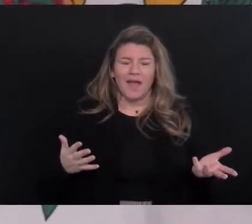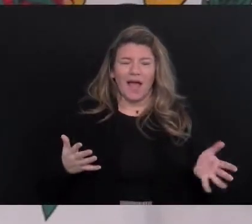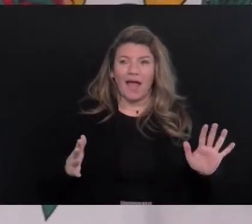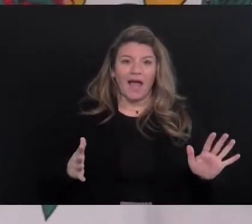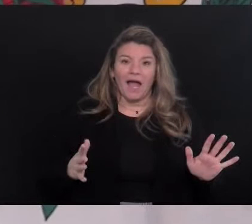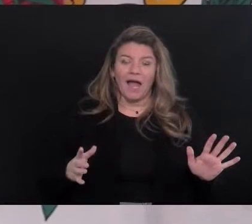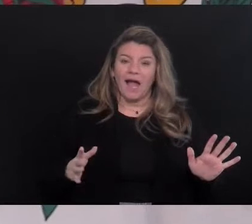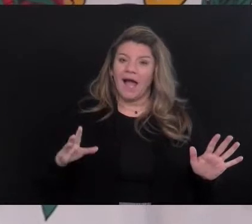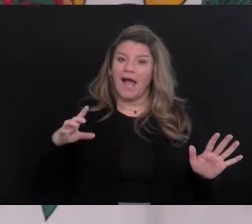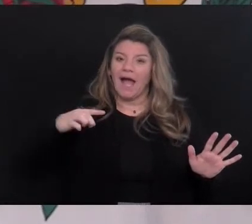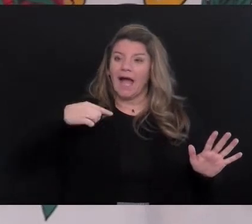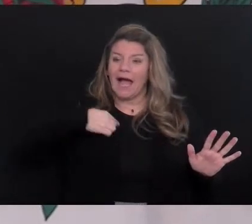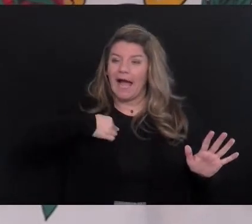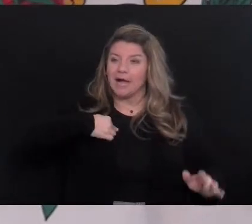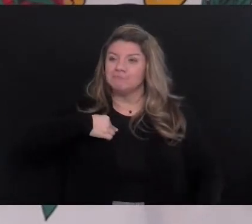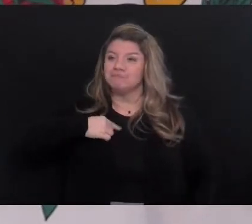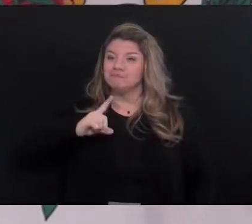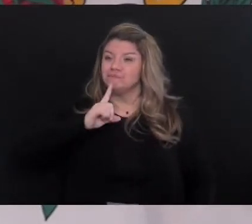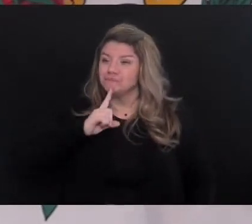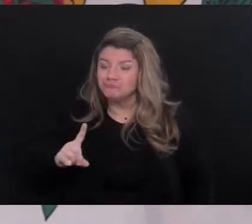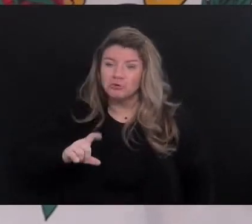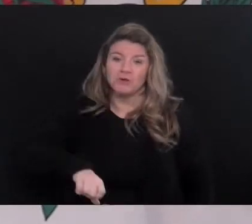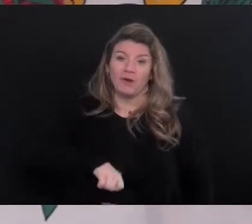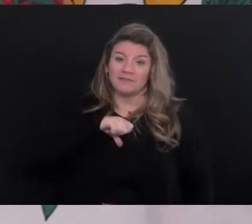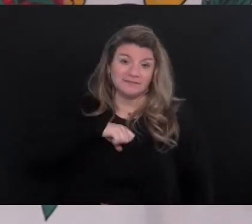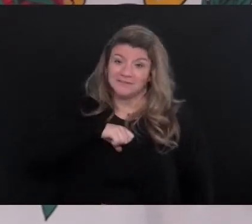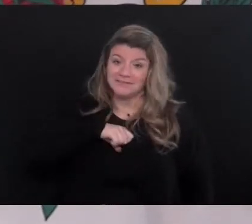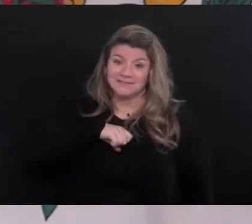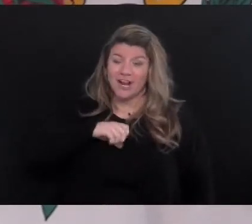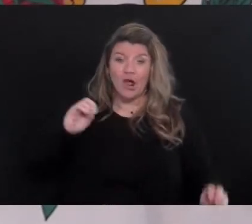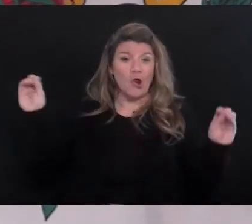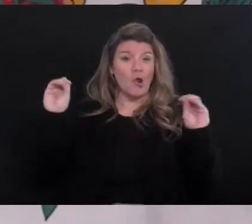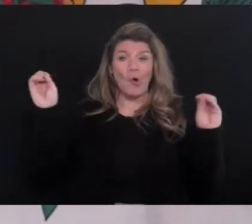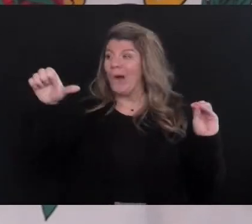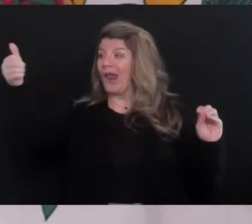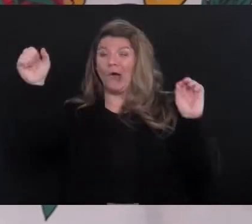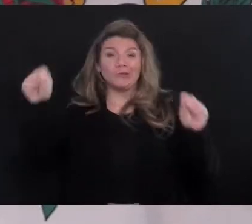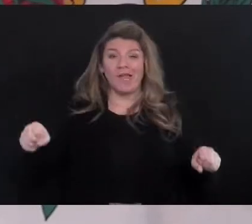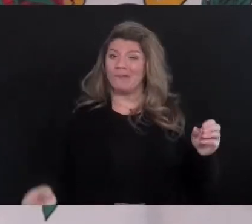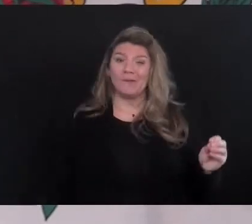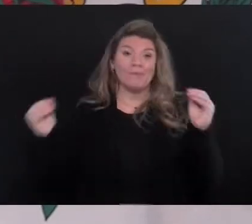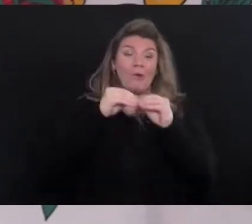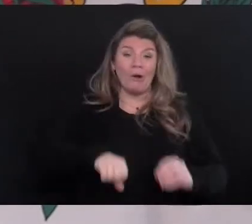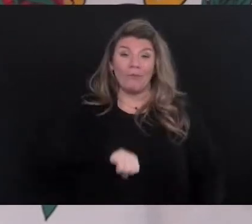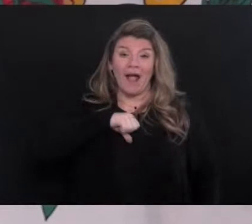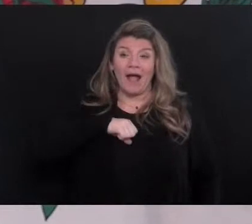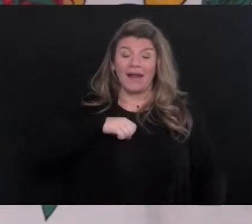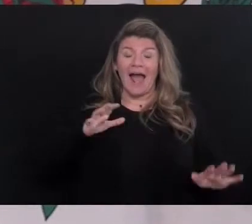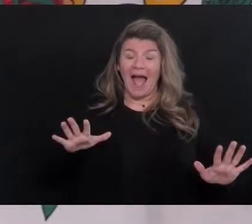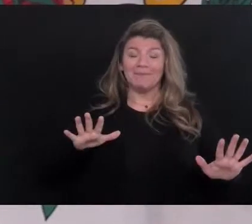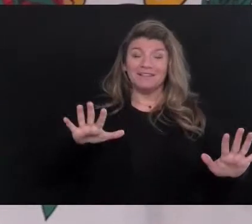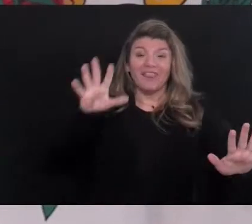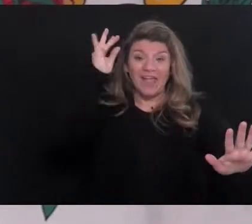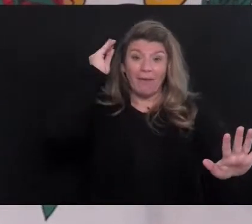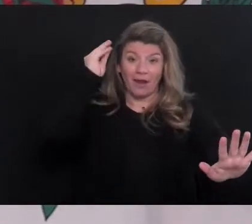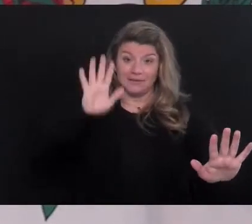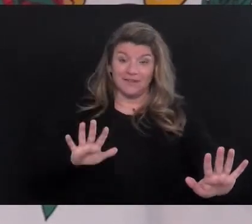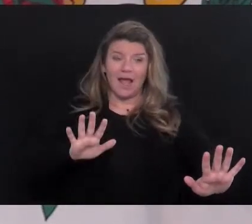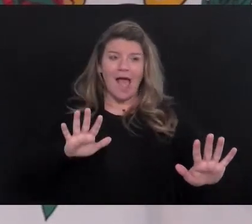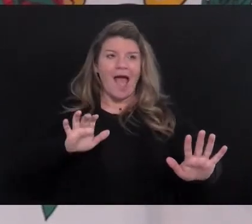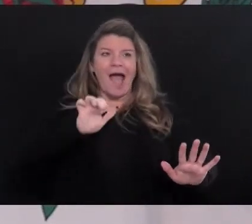way. There's no humanly way anybody could be more proud. I mean, just think about it. Really, I hate to say this,